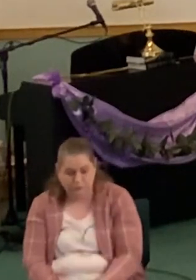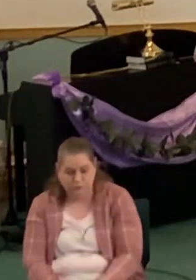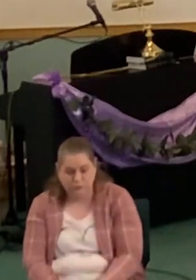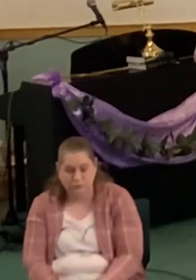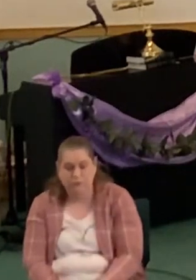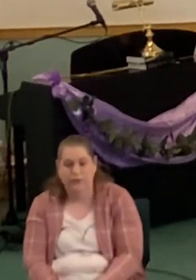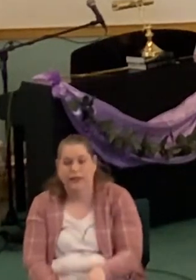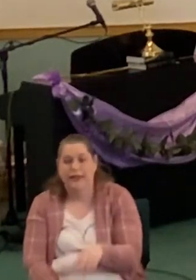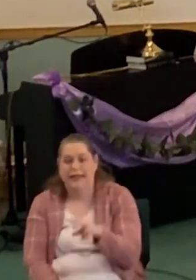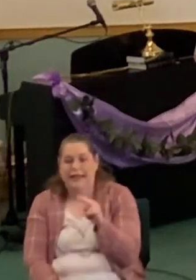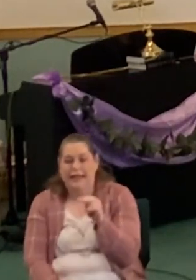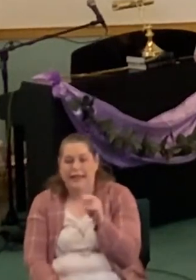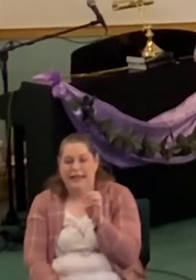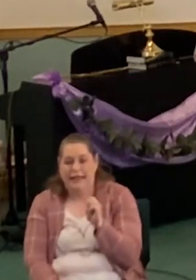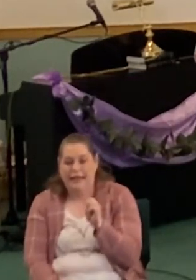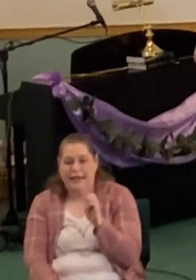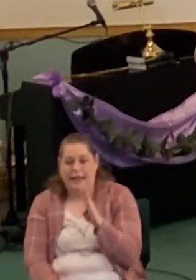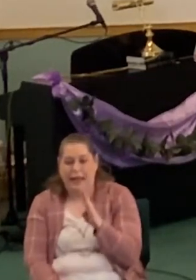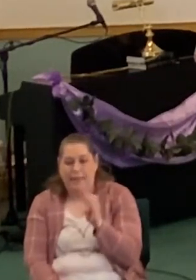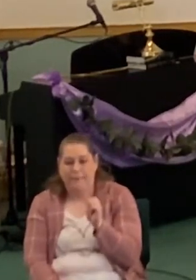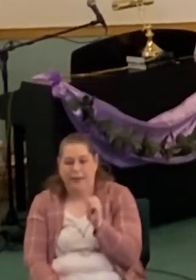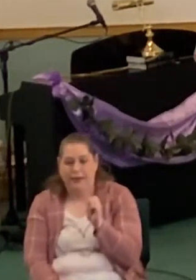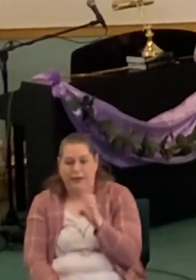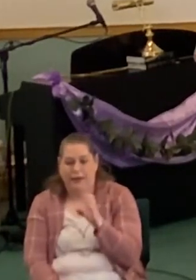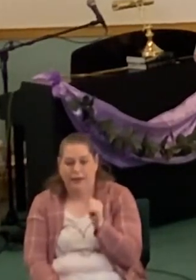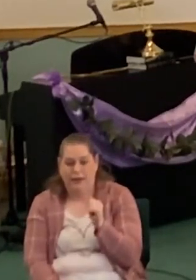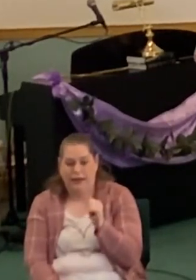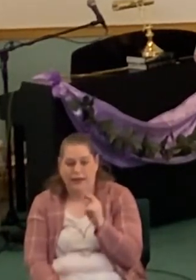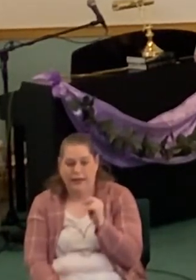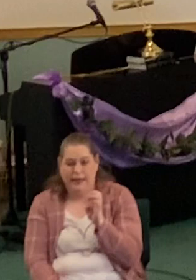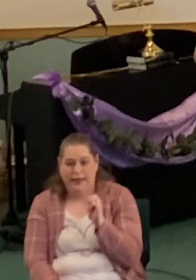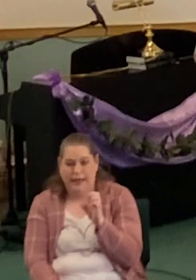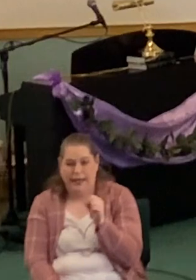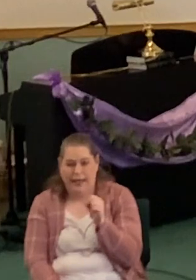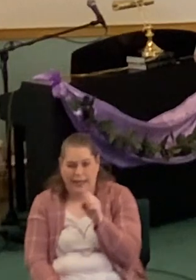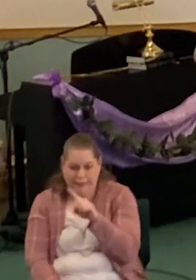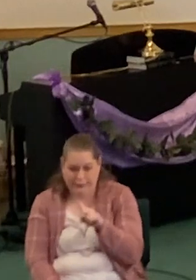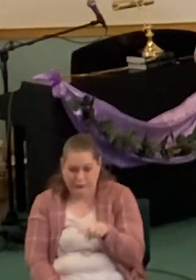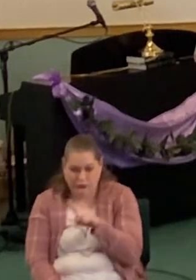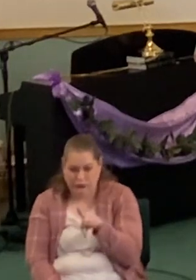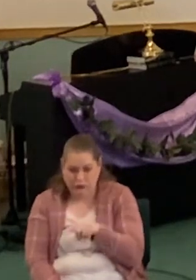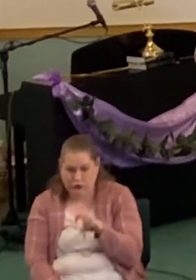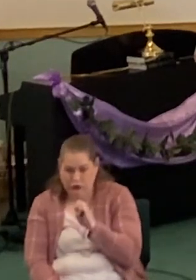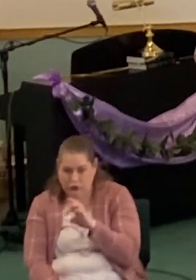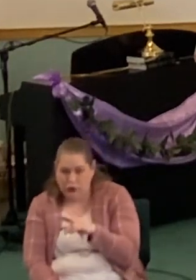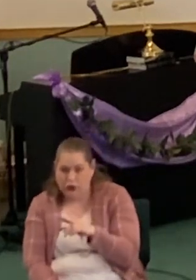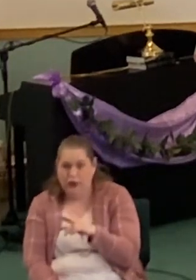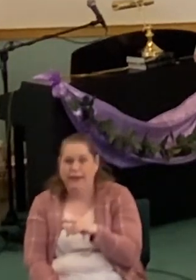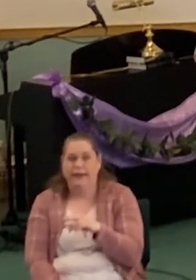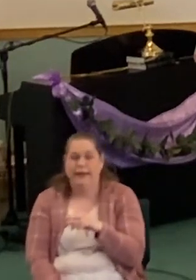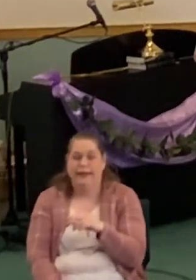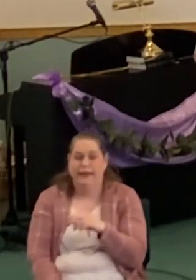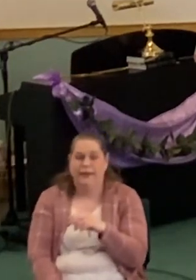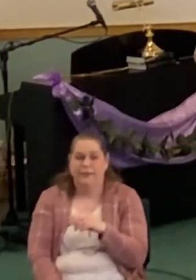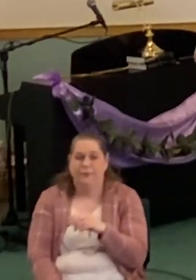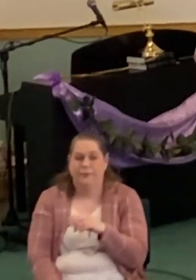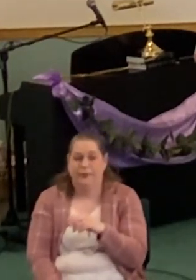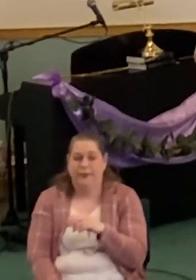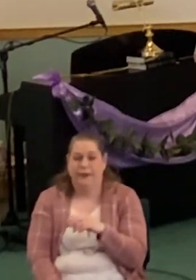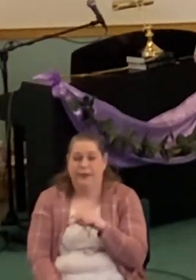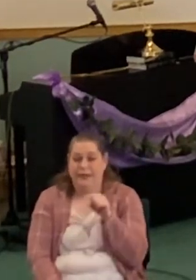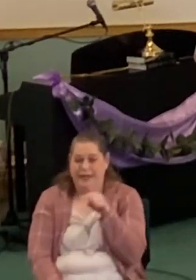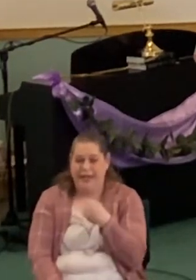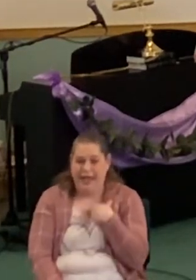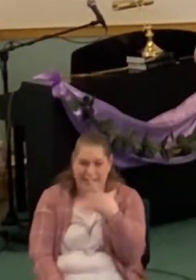King Nebuchadnezzar, this king that's actually going to come to Judah and fulfill Habakkuk's prophecy, the same guy, King Nebuchadnezzar has